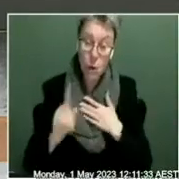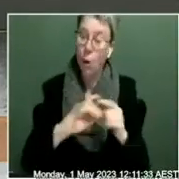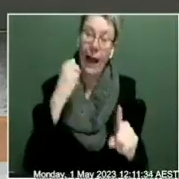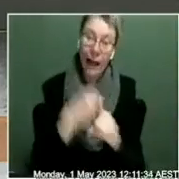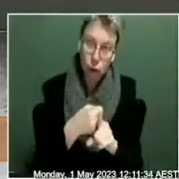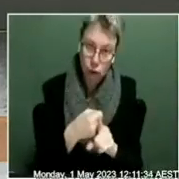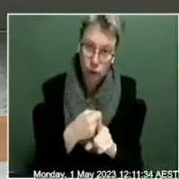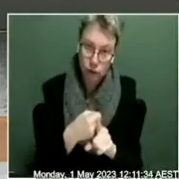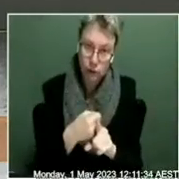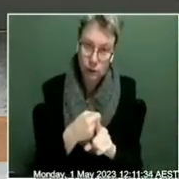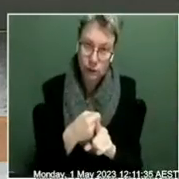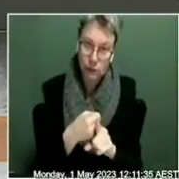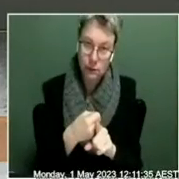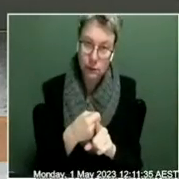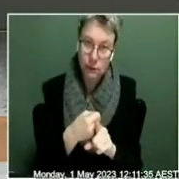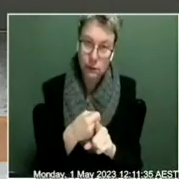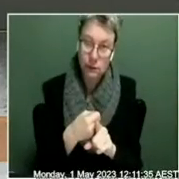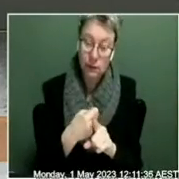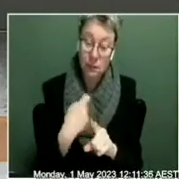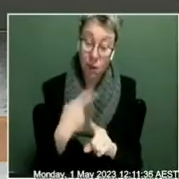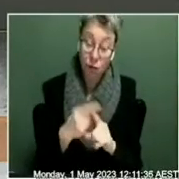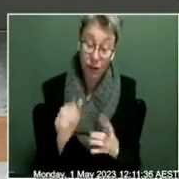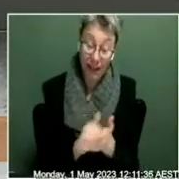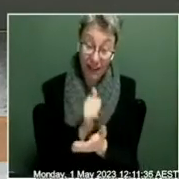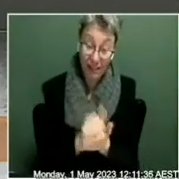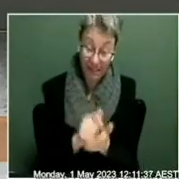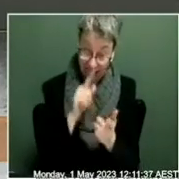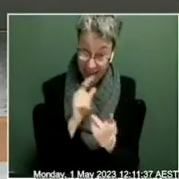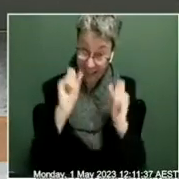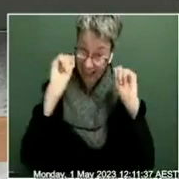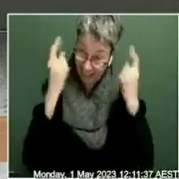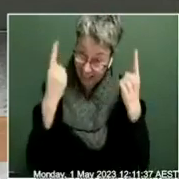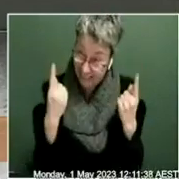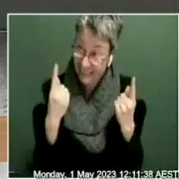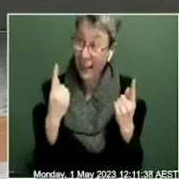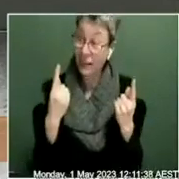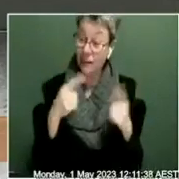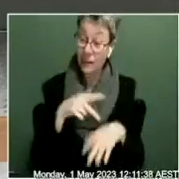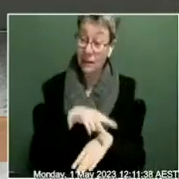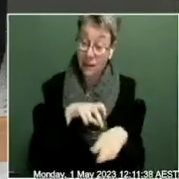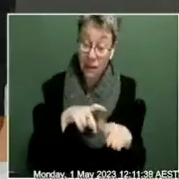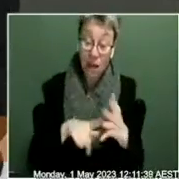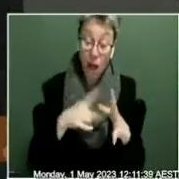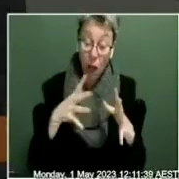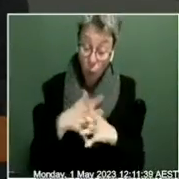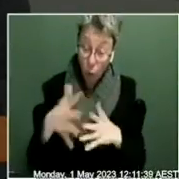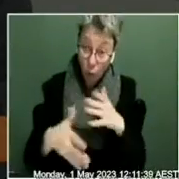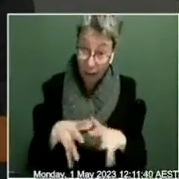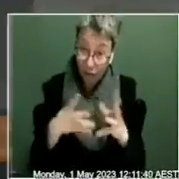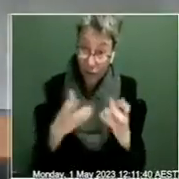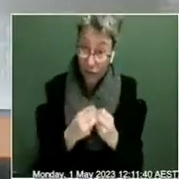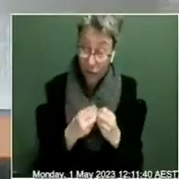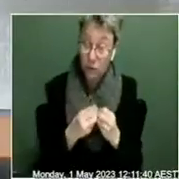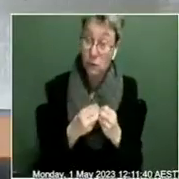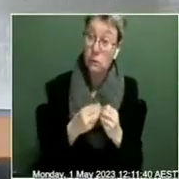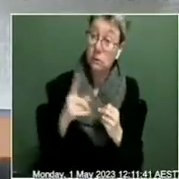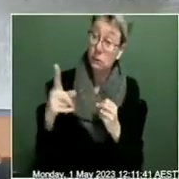finding accepted by the department? This report was produced for